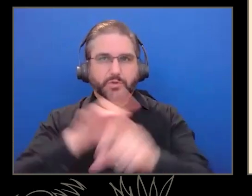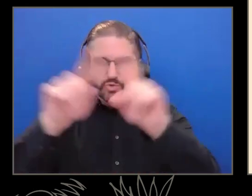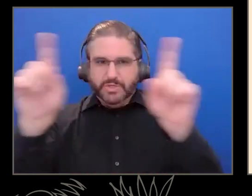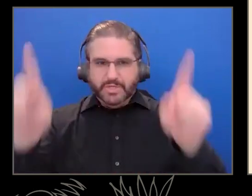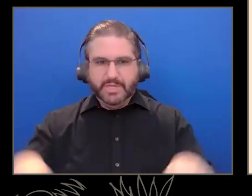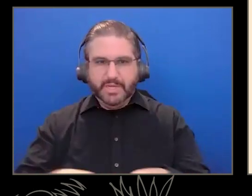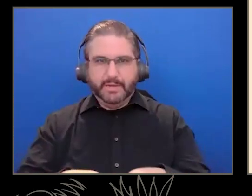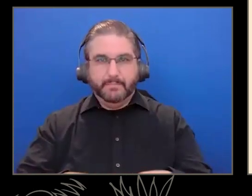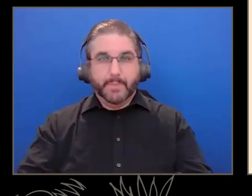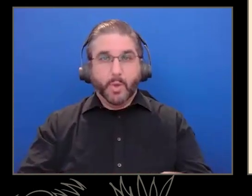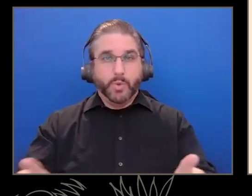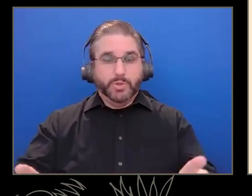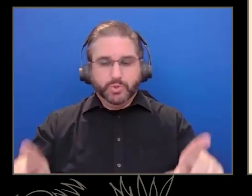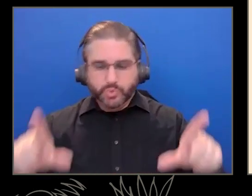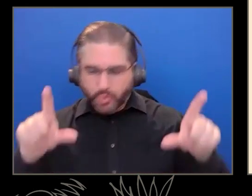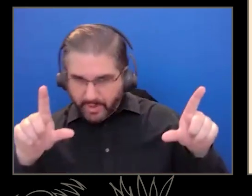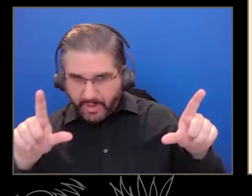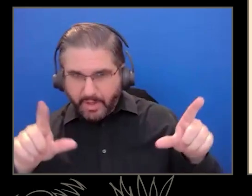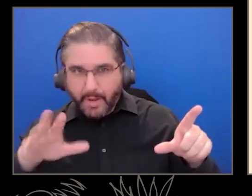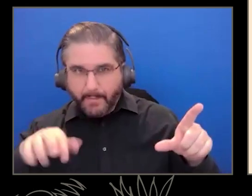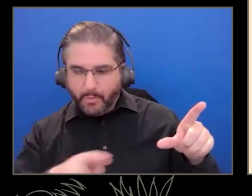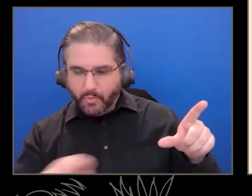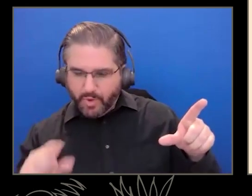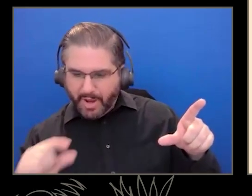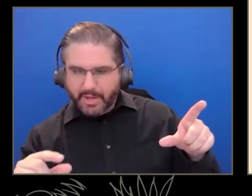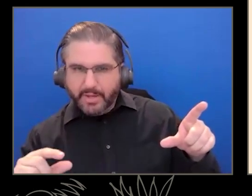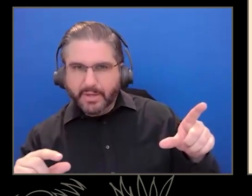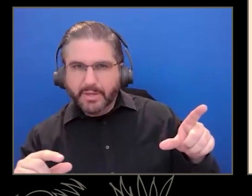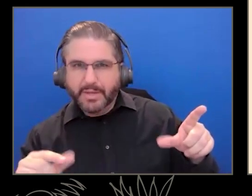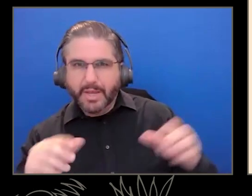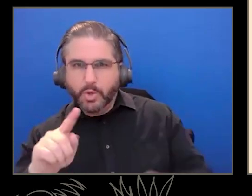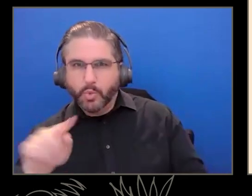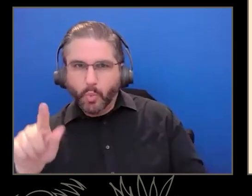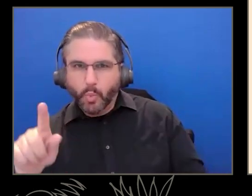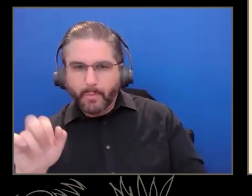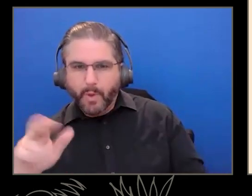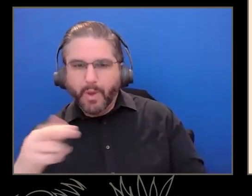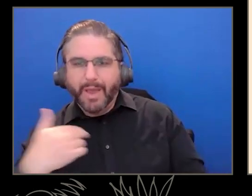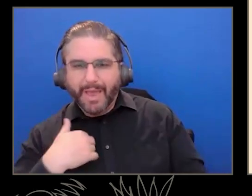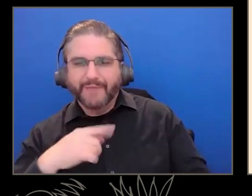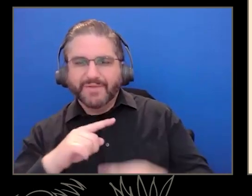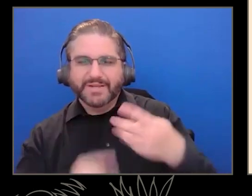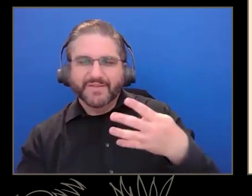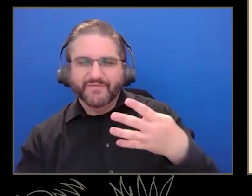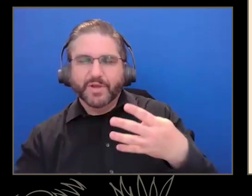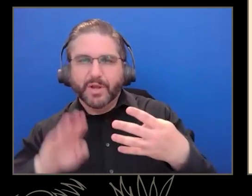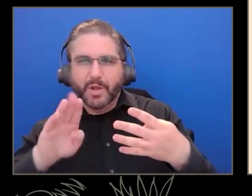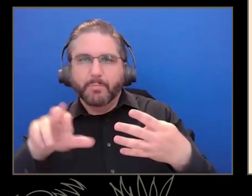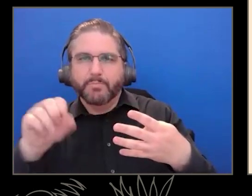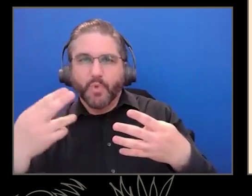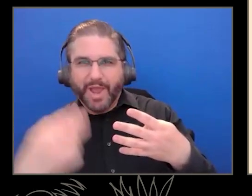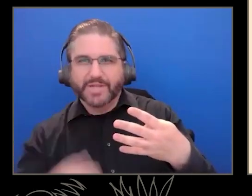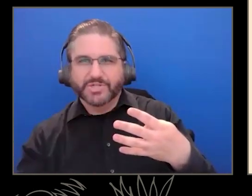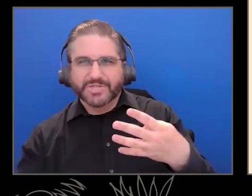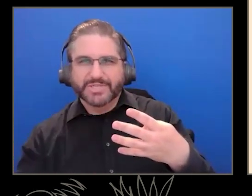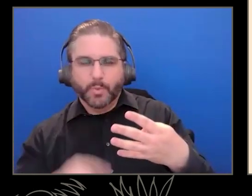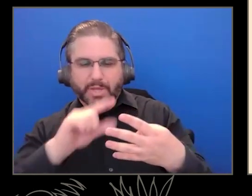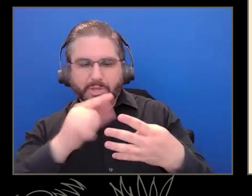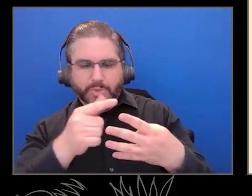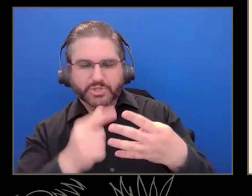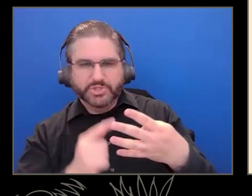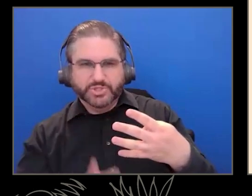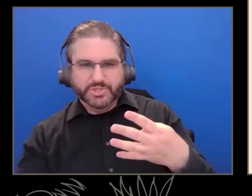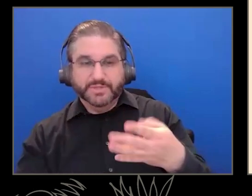to the bottom right, over to the toolbar. We can see the branches, and we can switch to a new branch. And this is